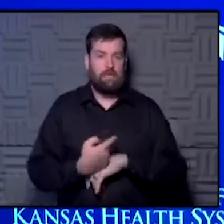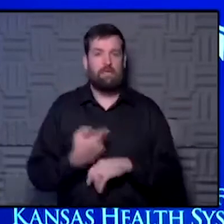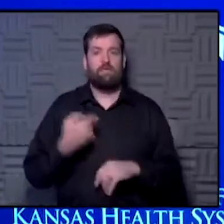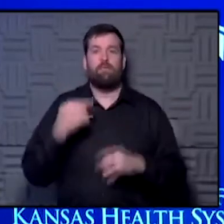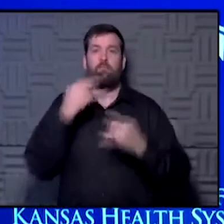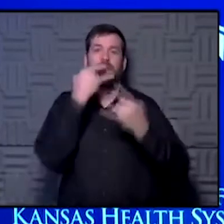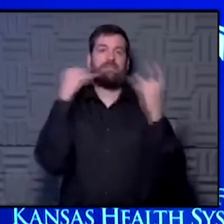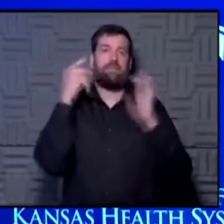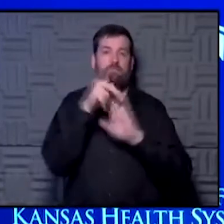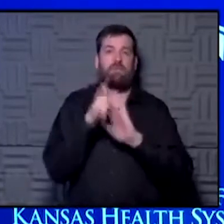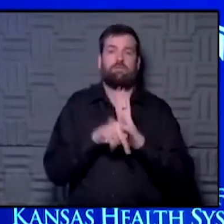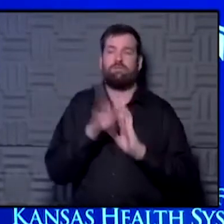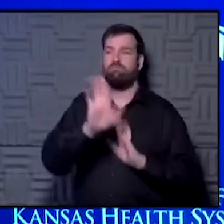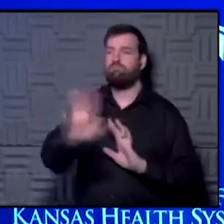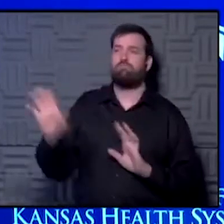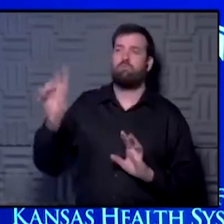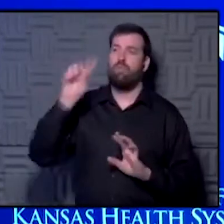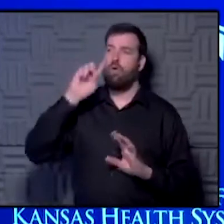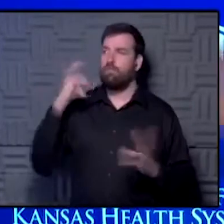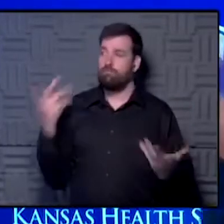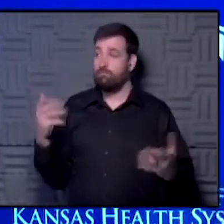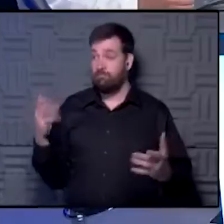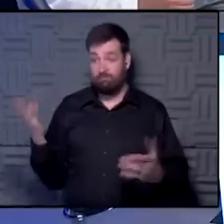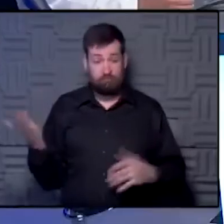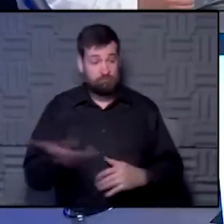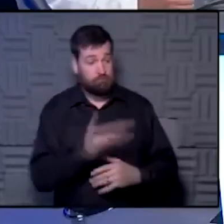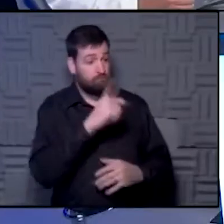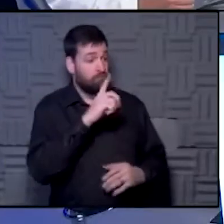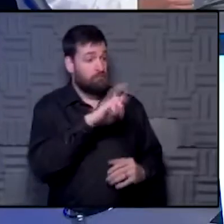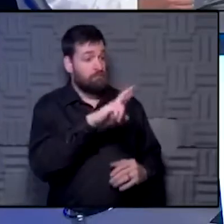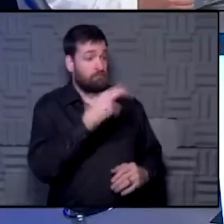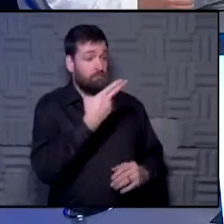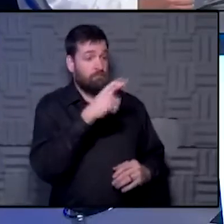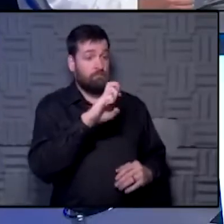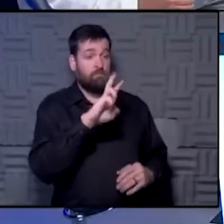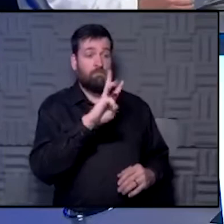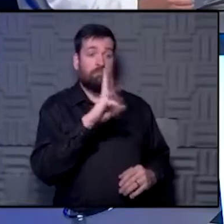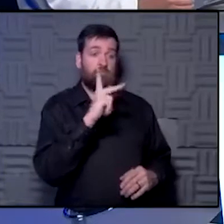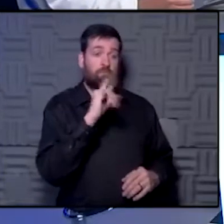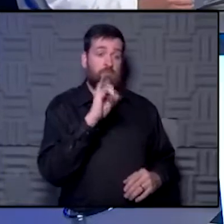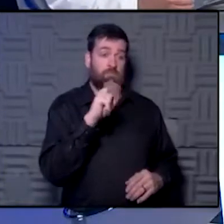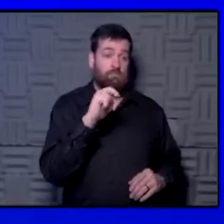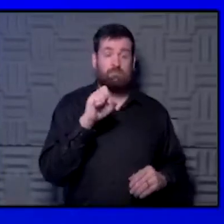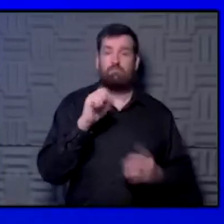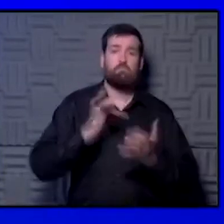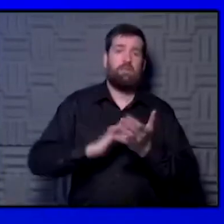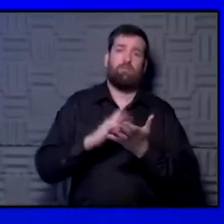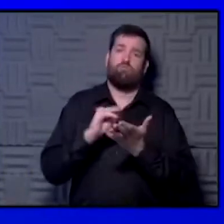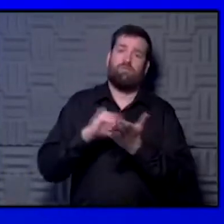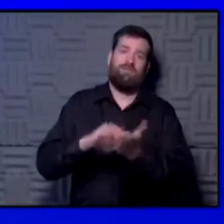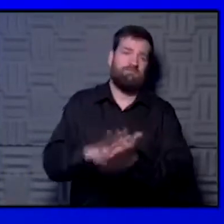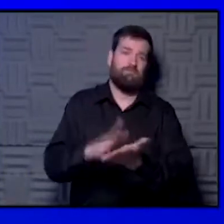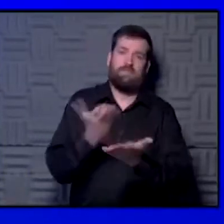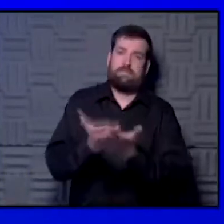thoughts on that in general? All right. Yeah. I'll start with you, Dr. Yeah, Atkinson. I think the medical evidence is quite